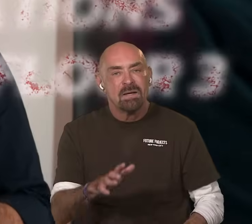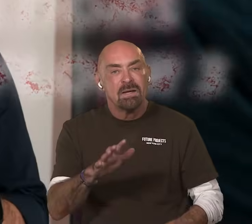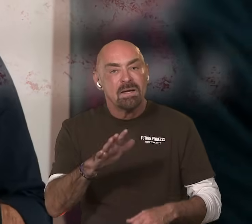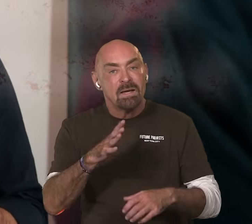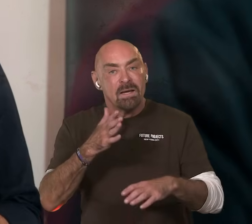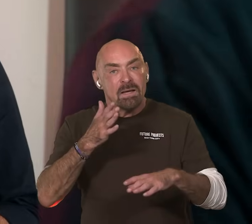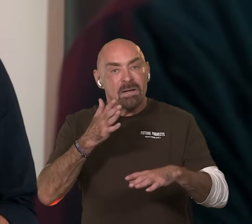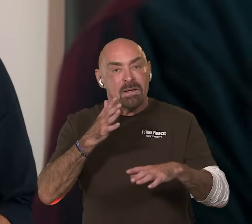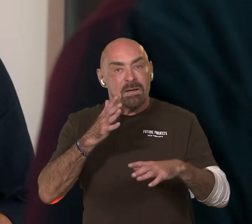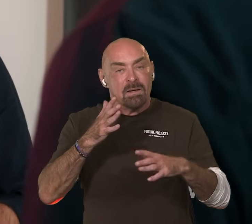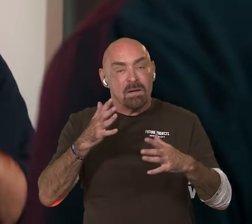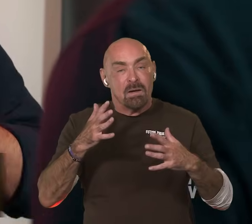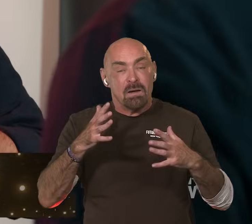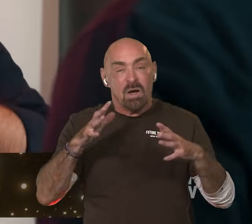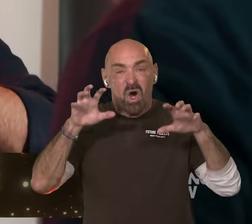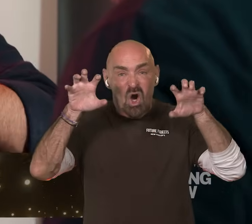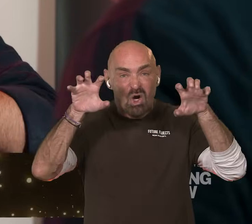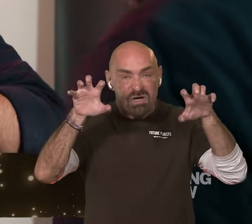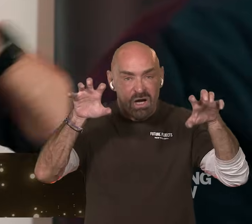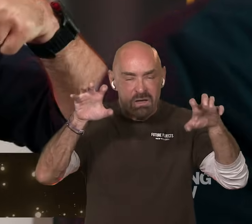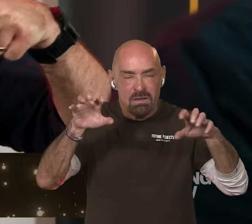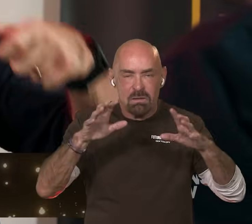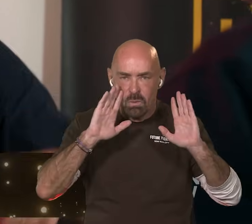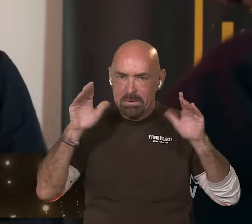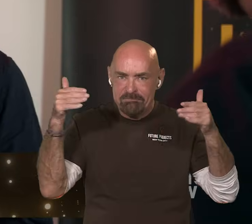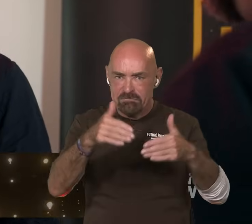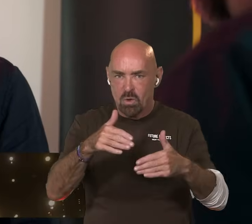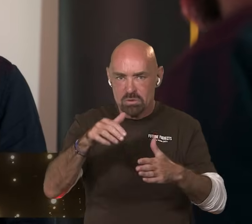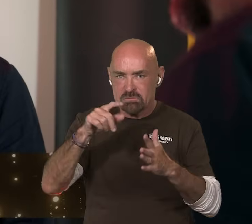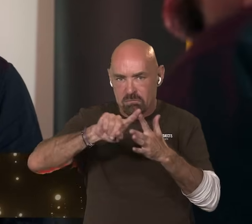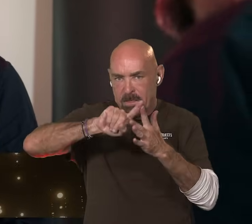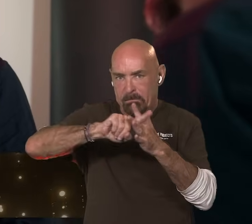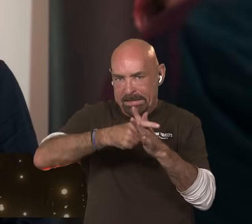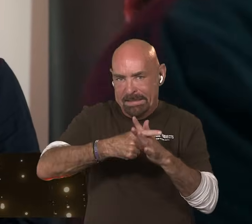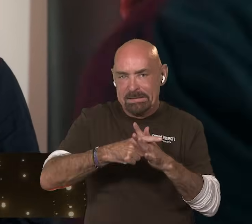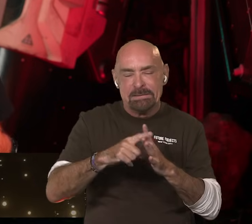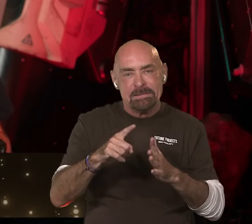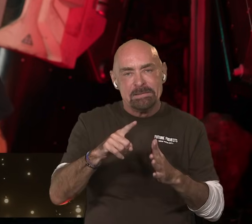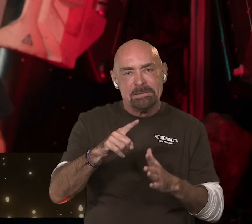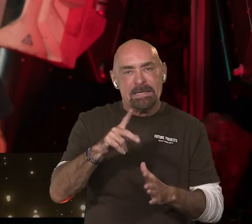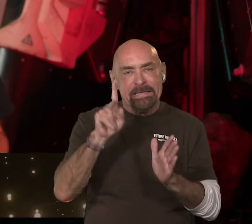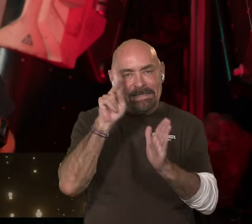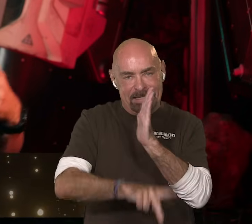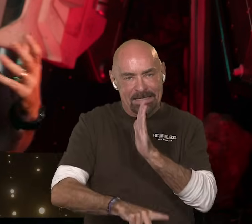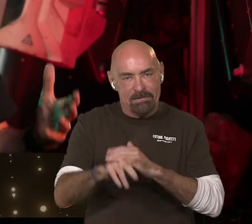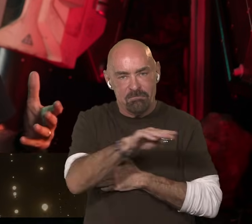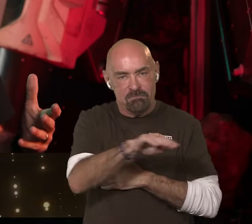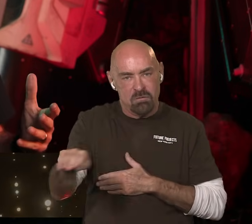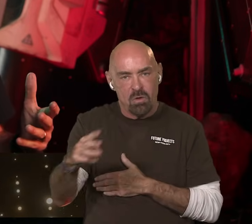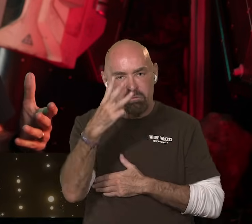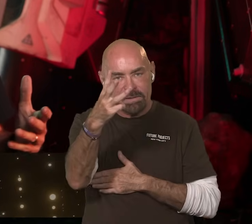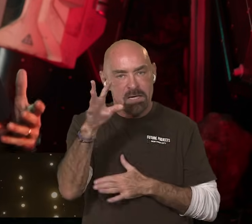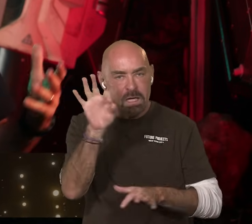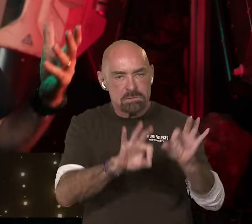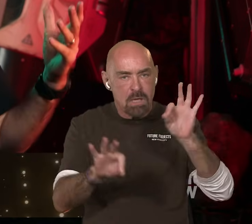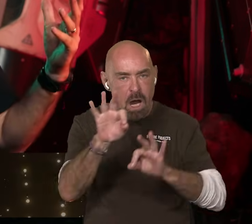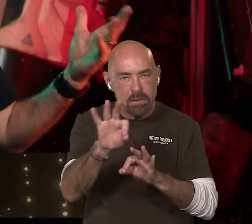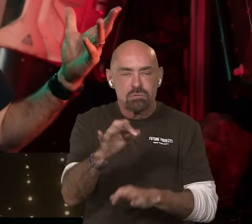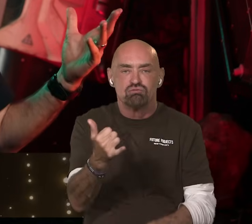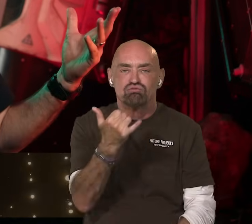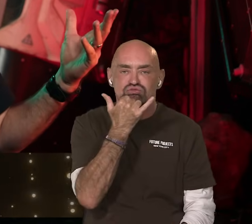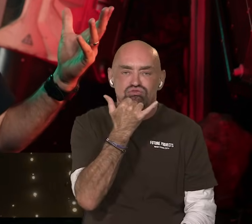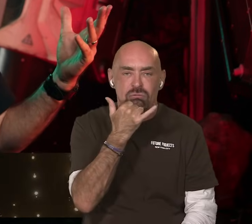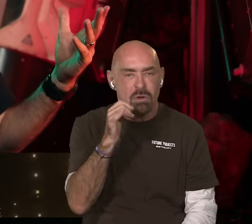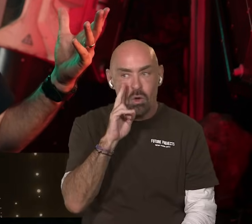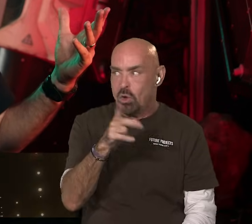Action horror would be the thing that we focused on from the beginning with Killing Floor 3. It was really about science gone wrong. I mean, even like, look